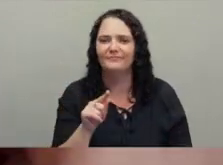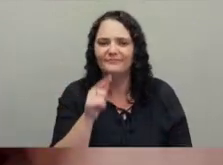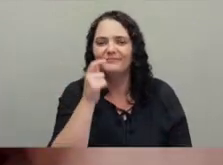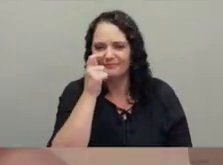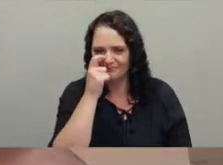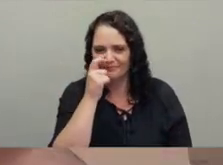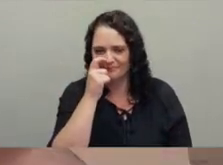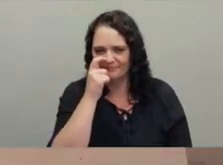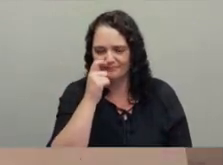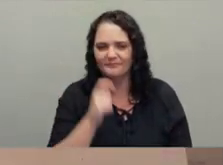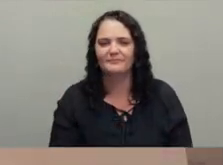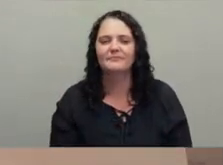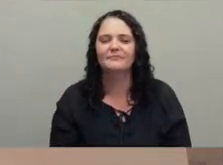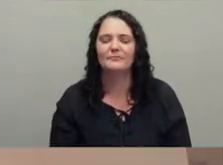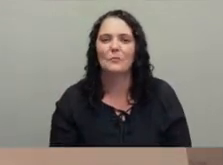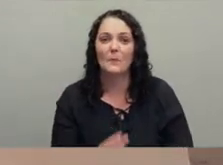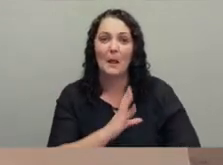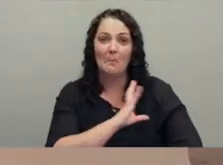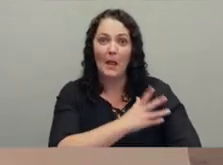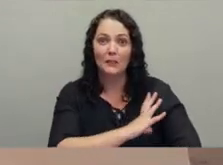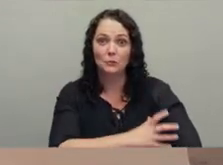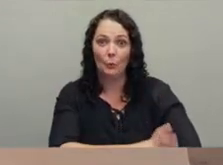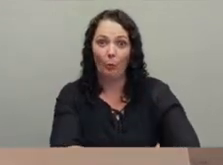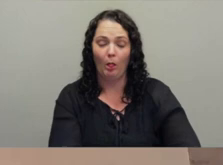Against Venus's muscular arm.